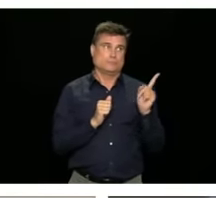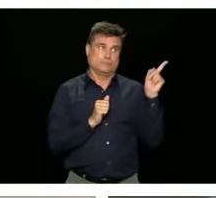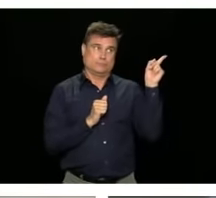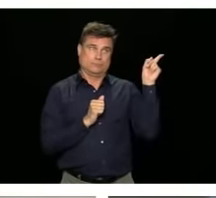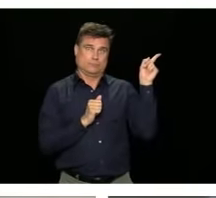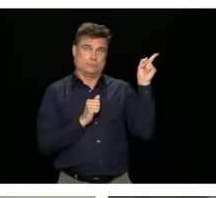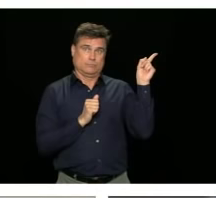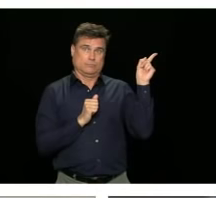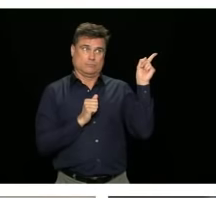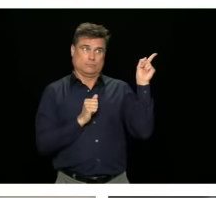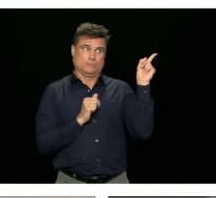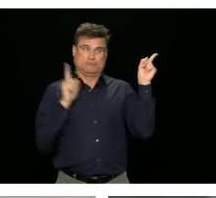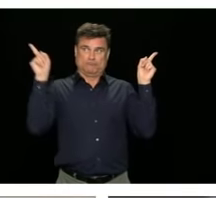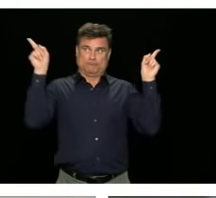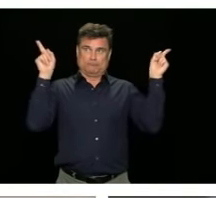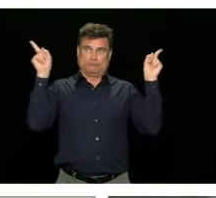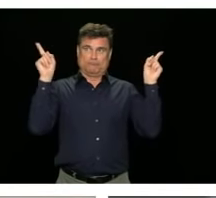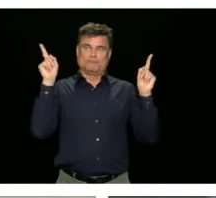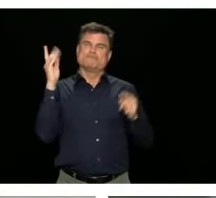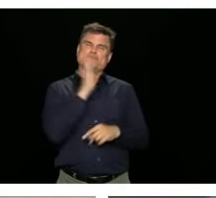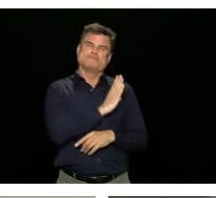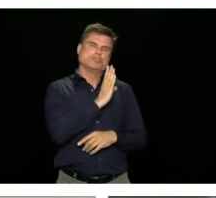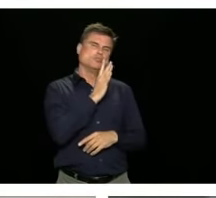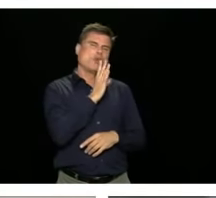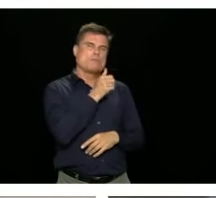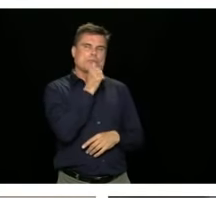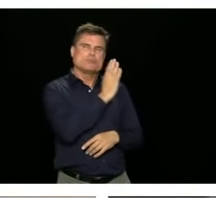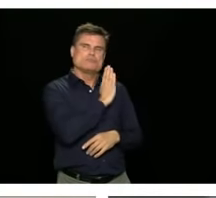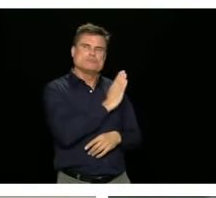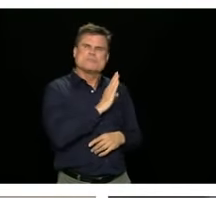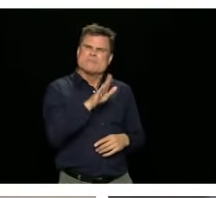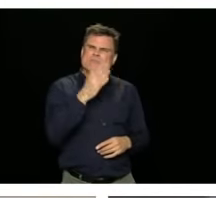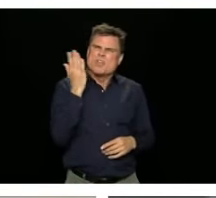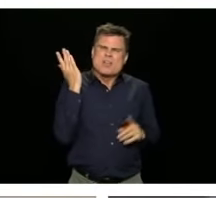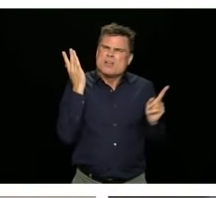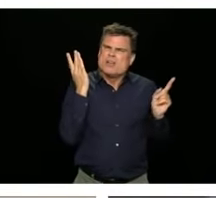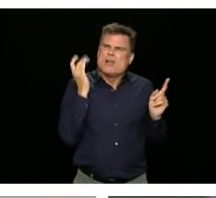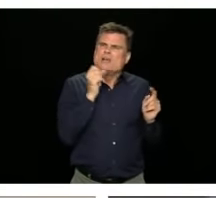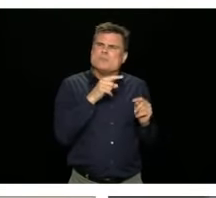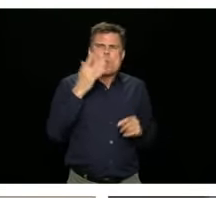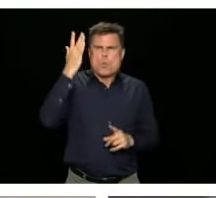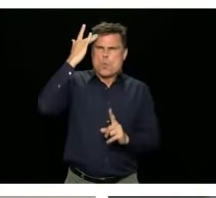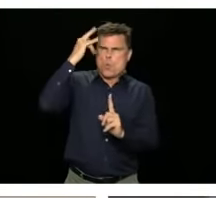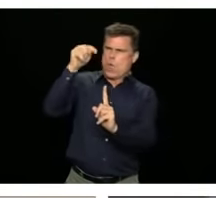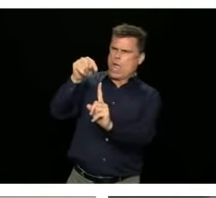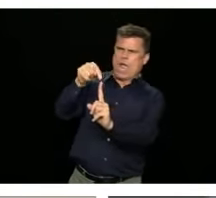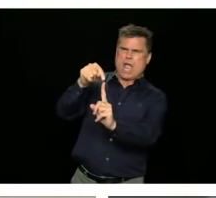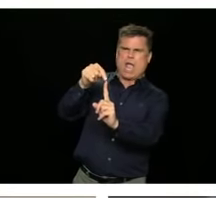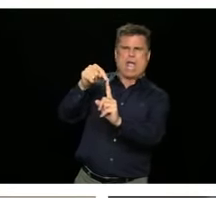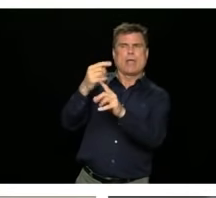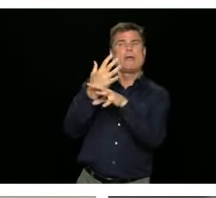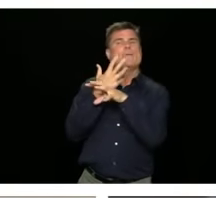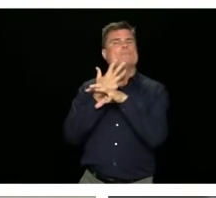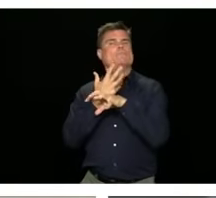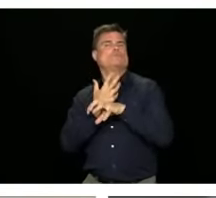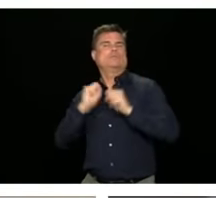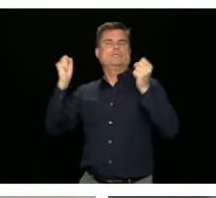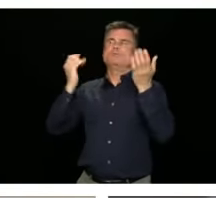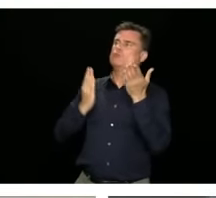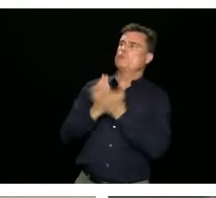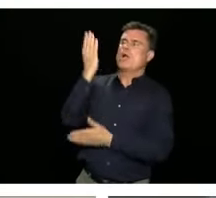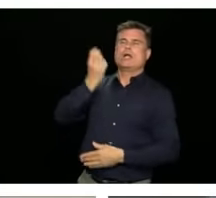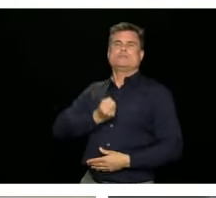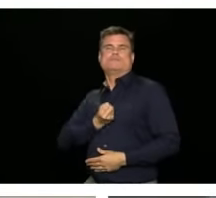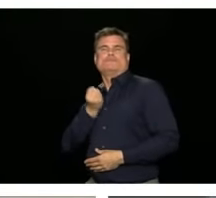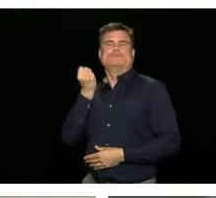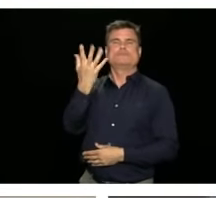that, you know, we went on to discuss how, at the end of the day, accountable and responsible speech, respectful engagement ought